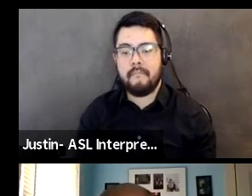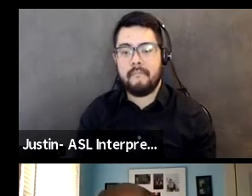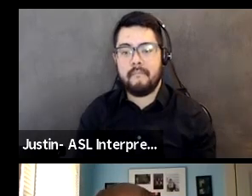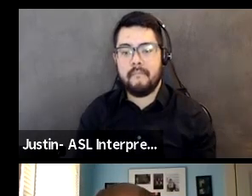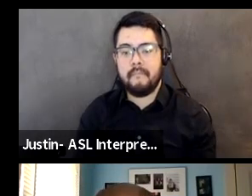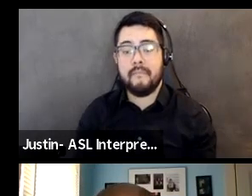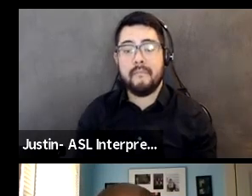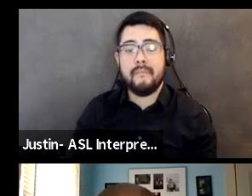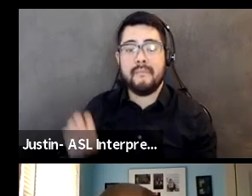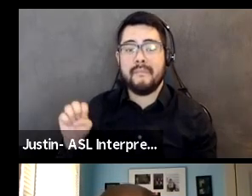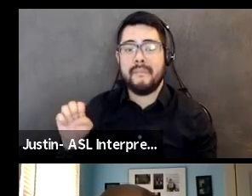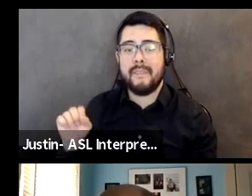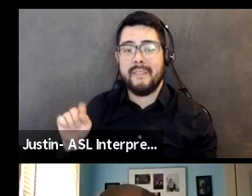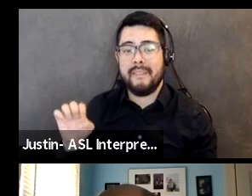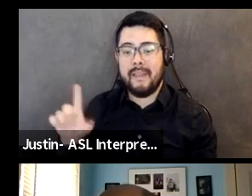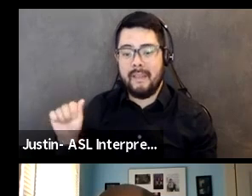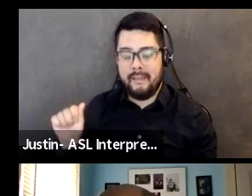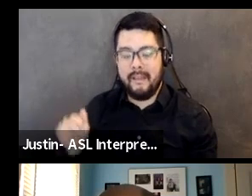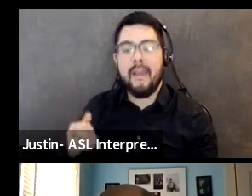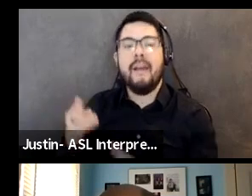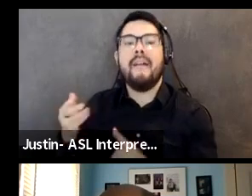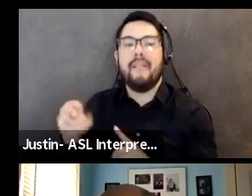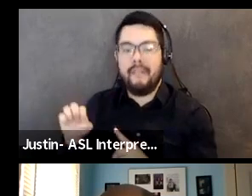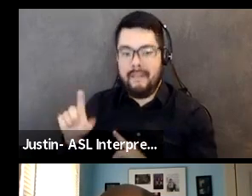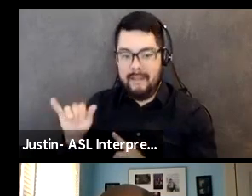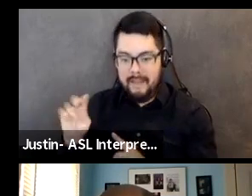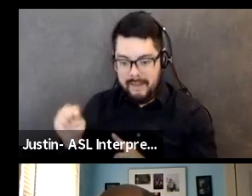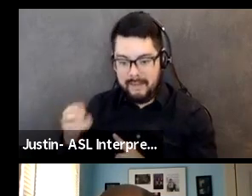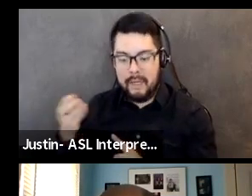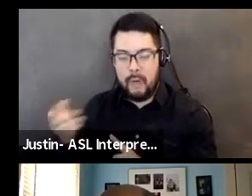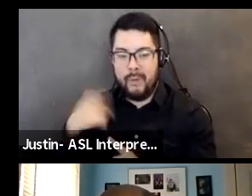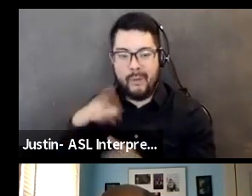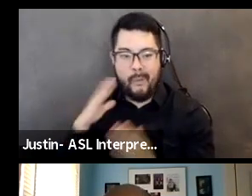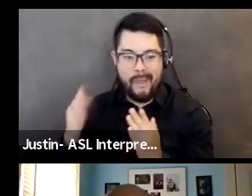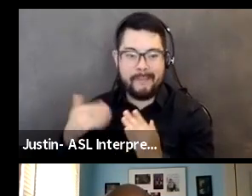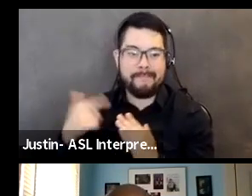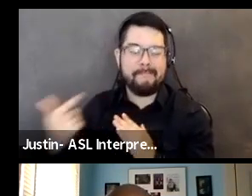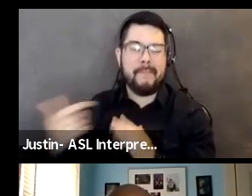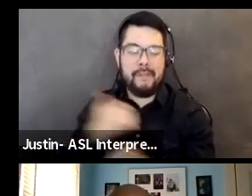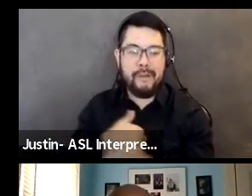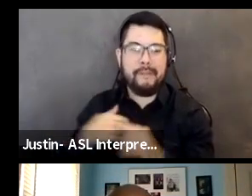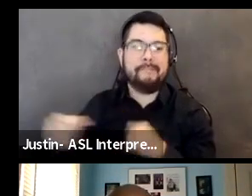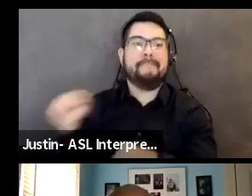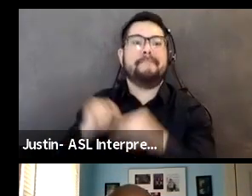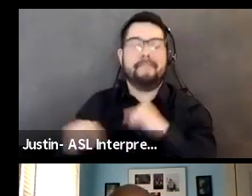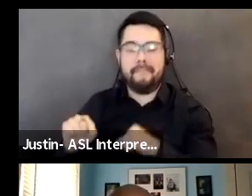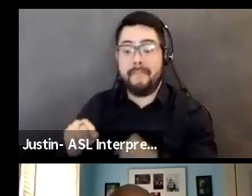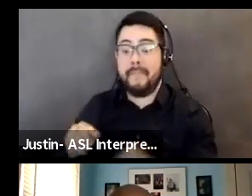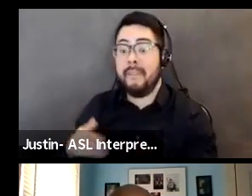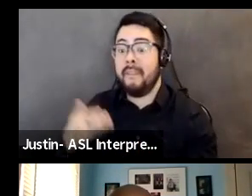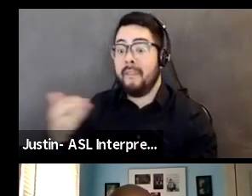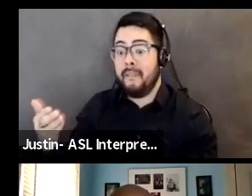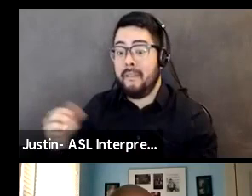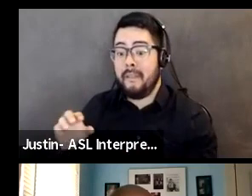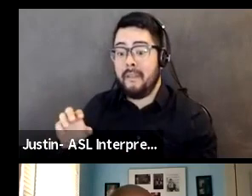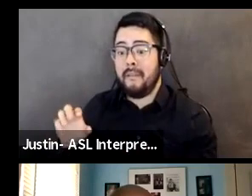we do have elaine fitzgerald we'll proceed with miss fitzgerald mr president sorry about that miss